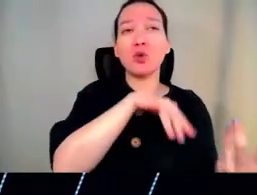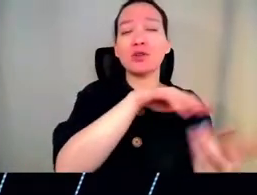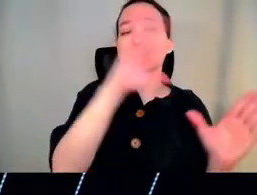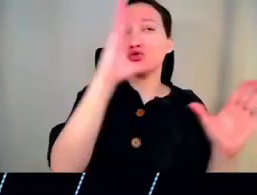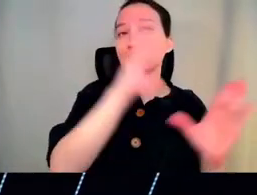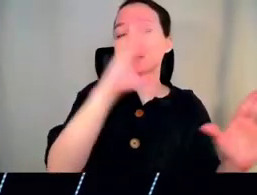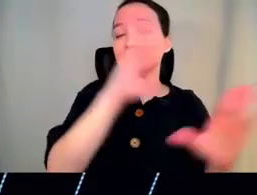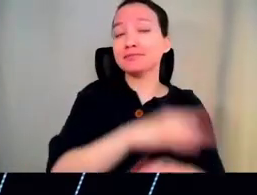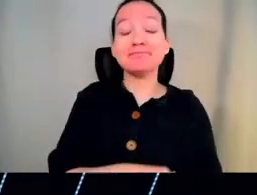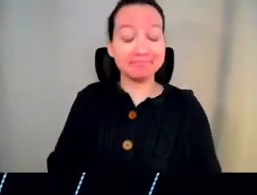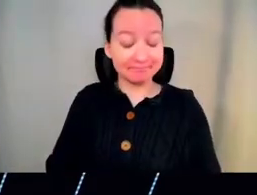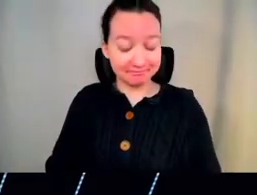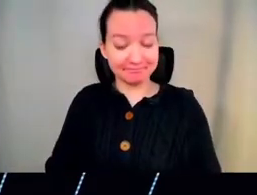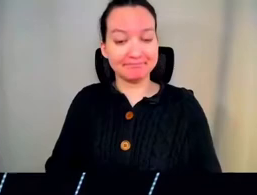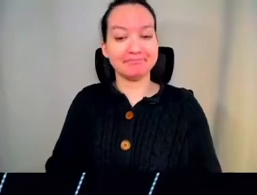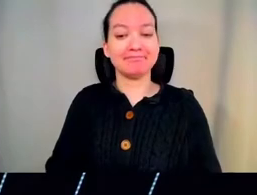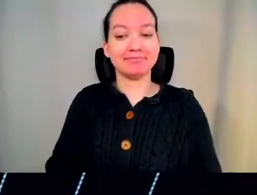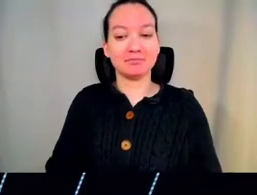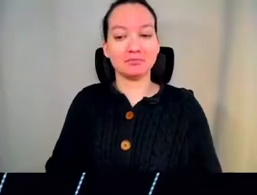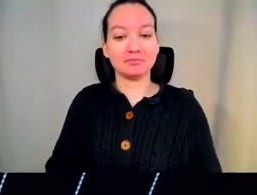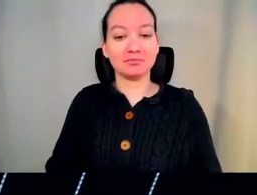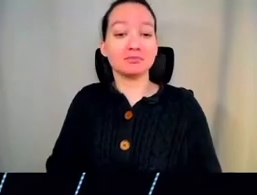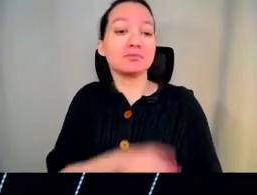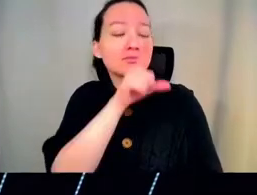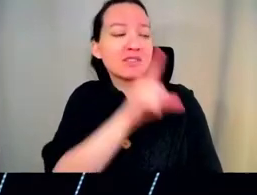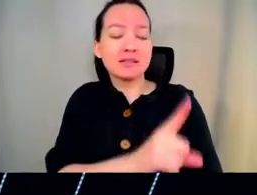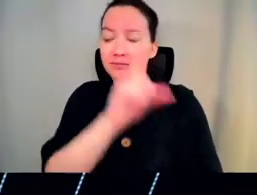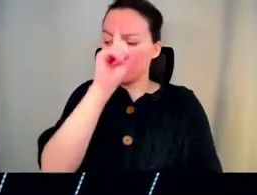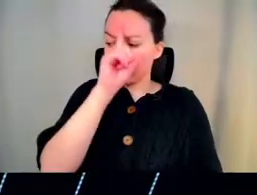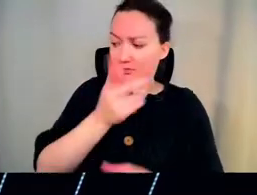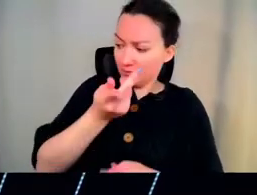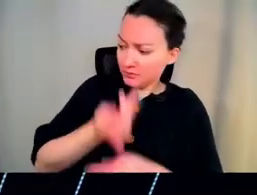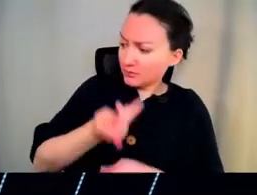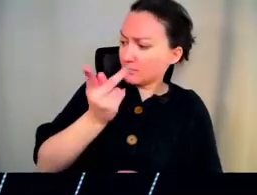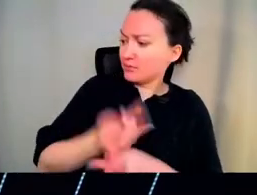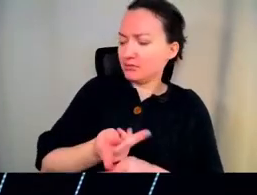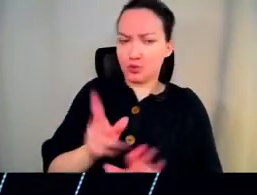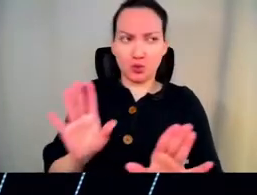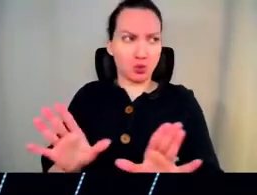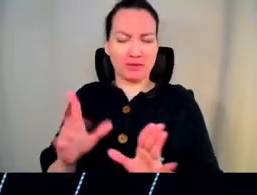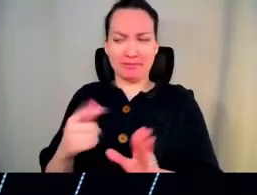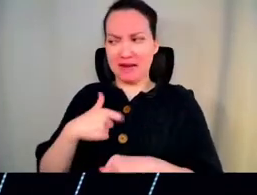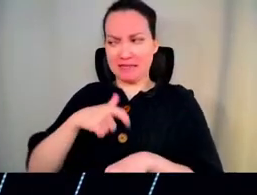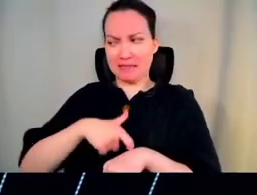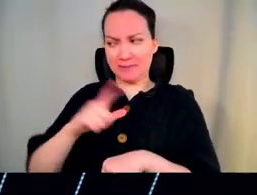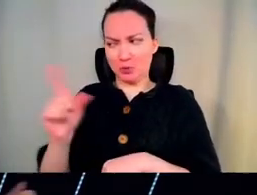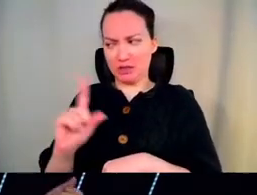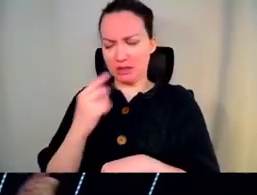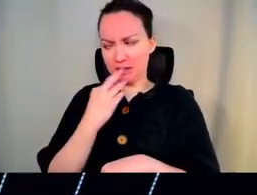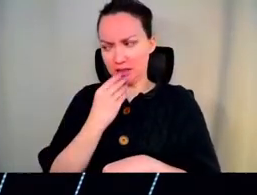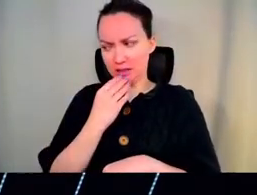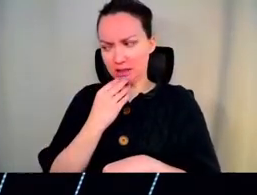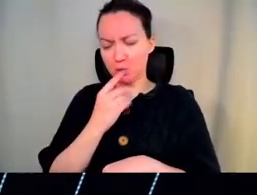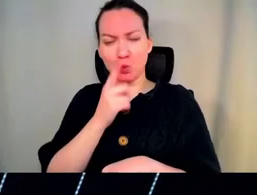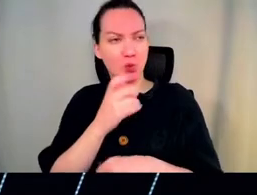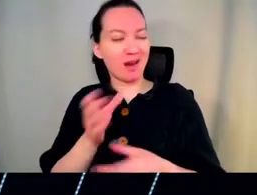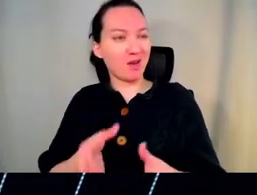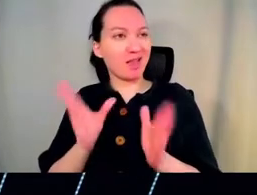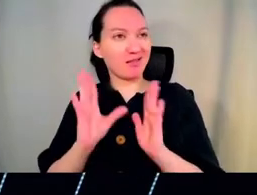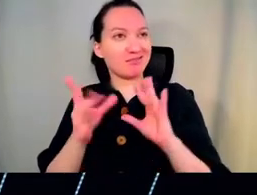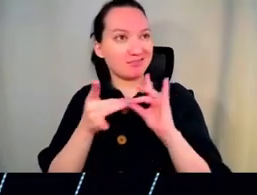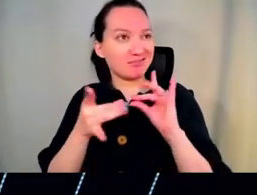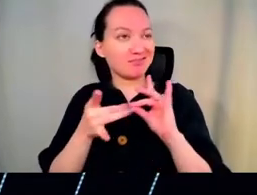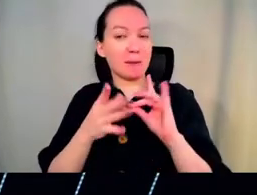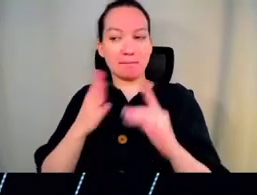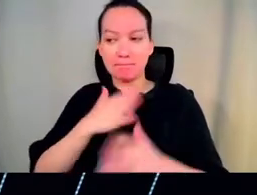trouble. So we need to be really mindful and careful about, okay, where am I spending my time? Who do I allow to speak